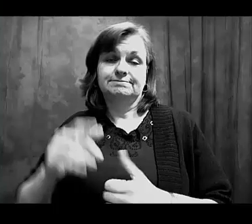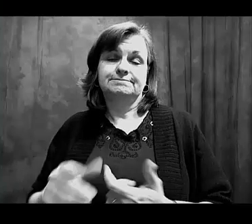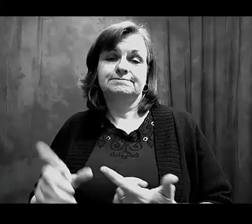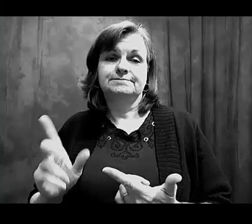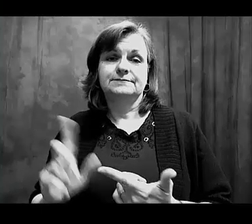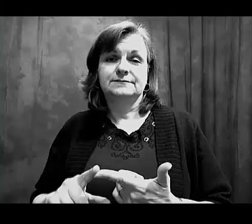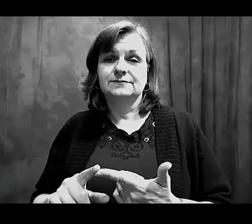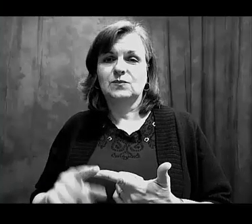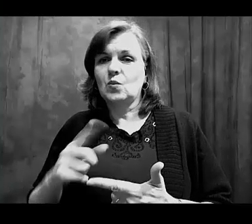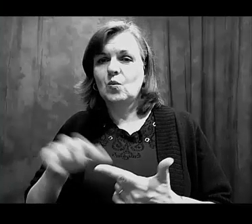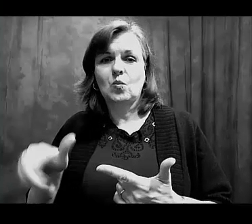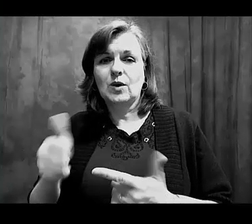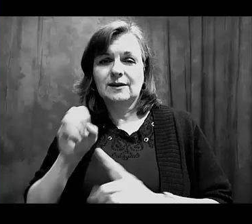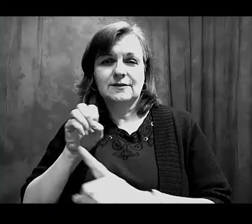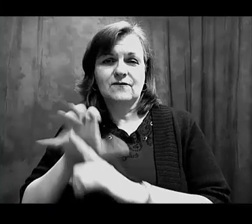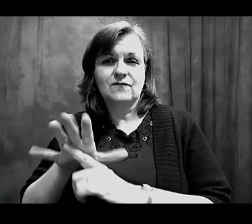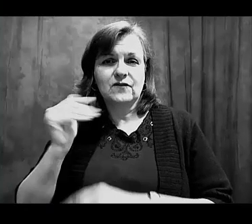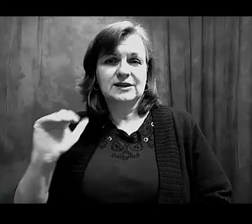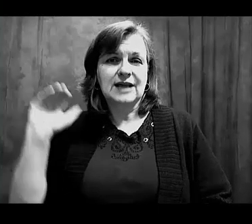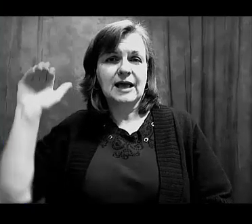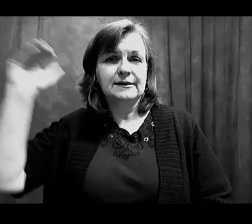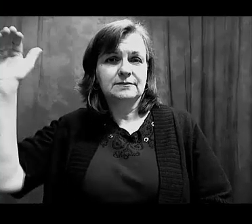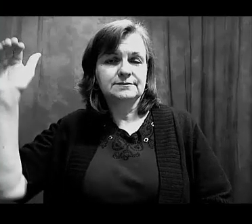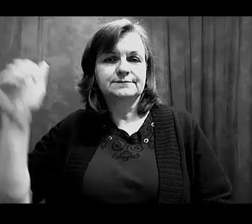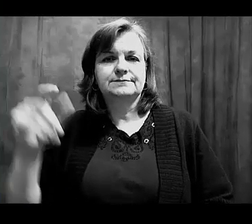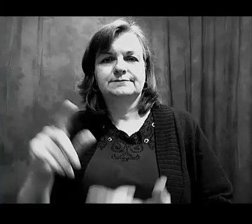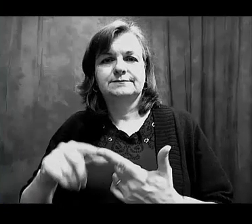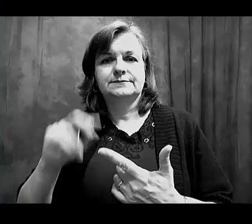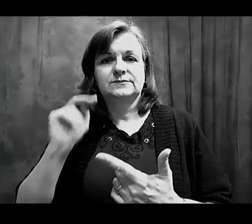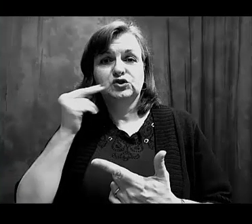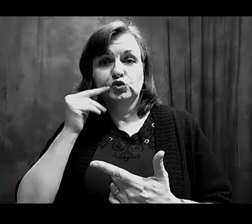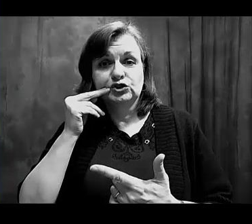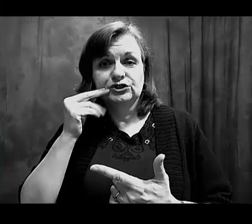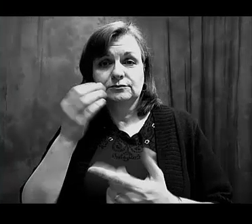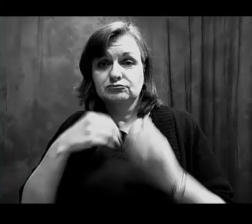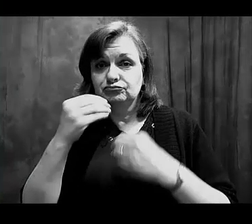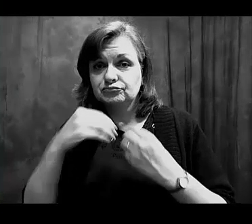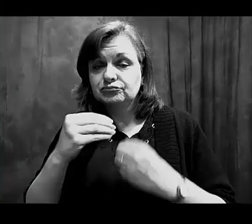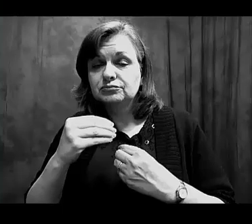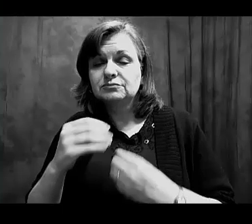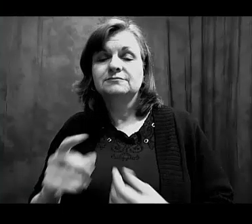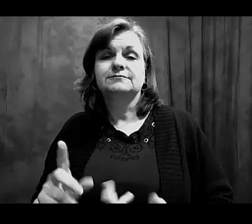there. But then what else? Things like nutrition.